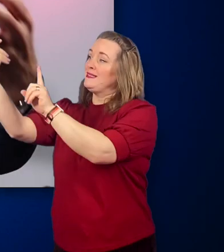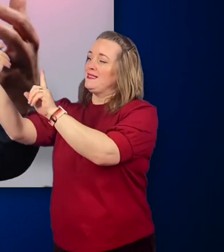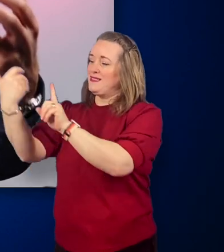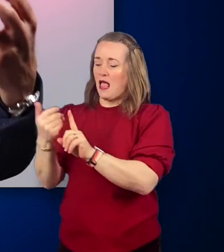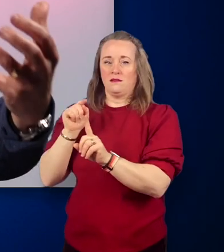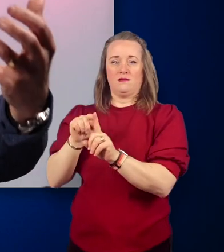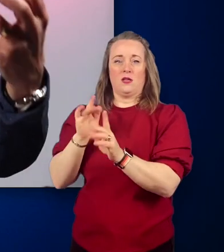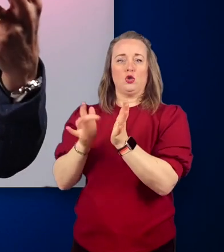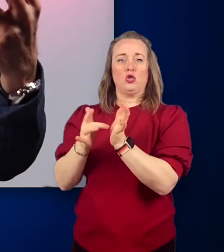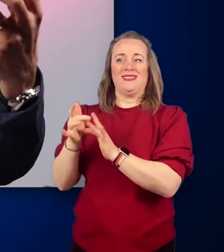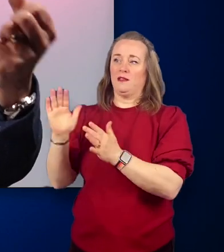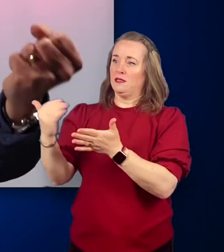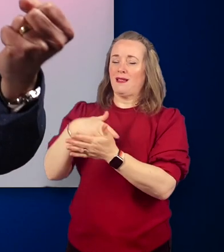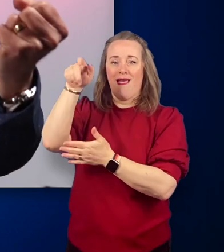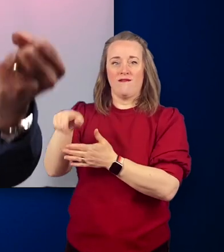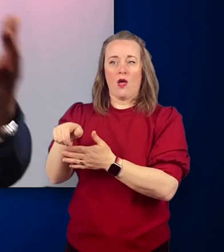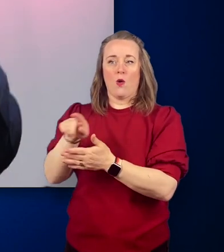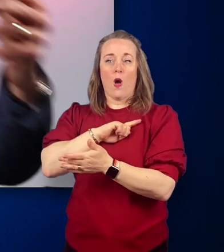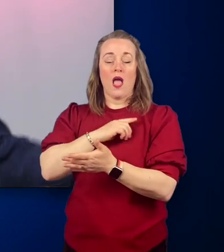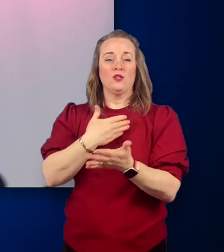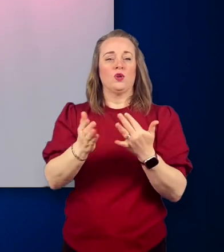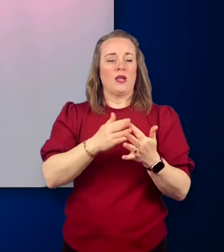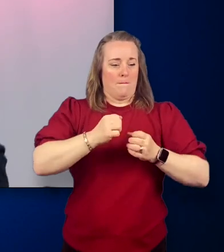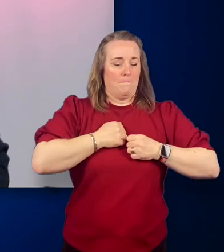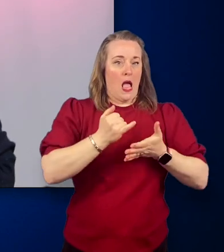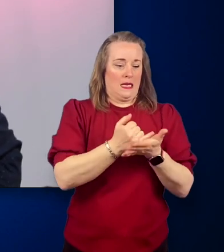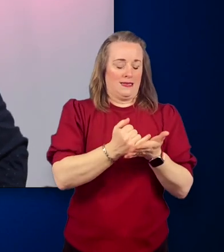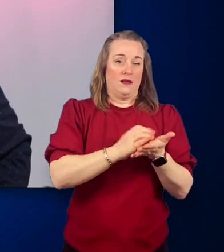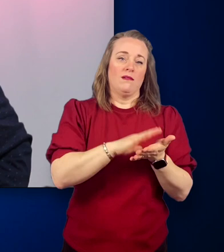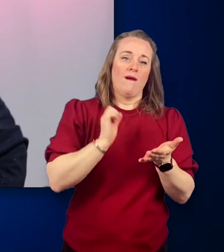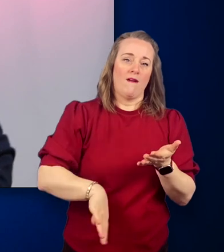to deal with my sin and come and change my life.